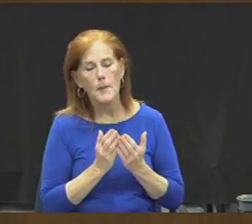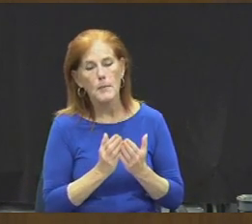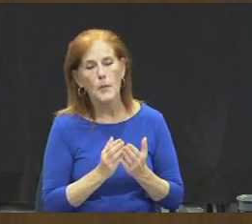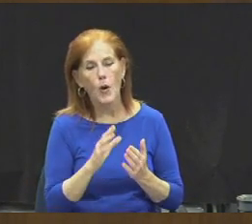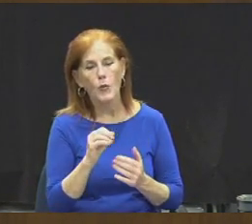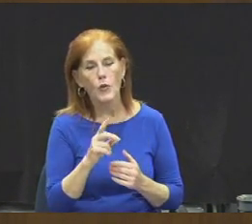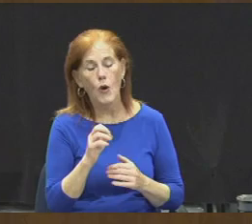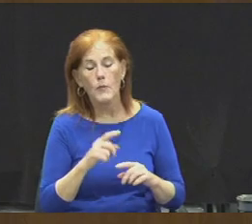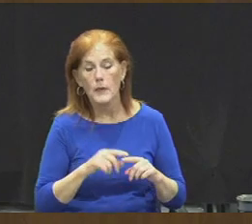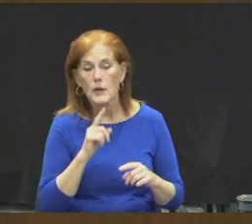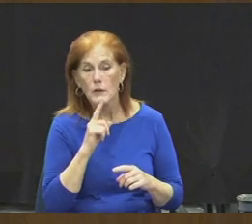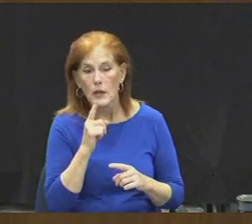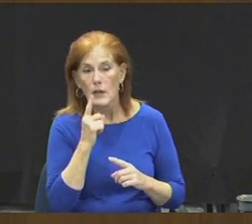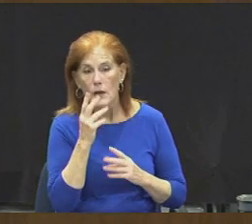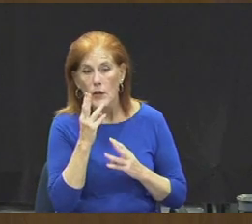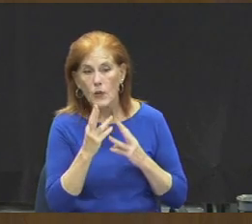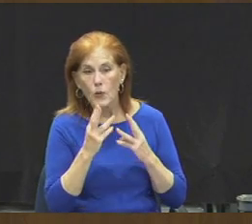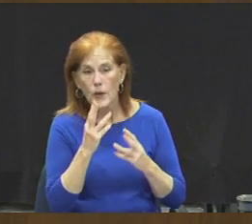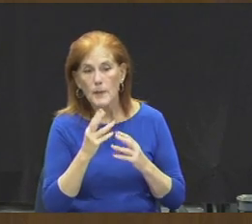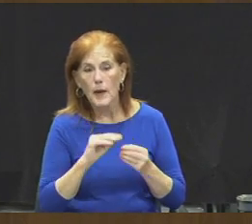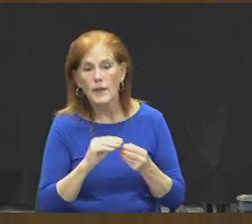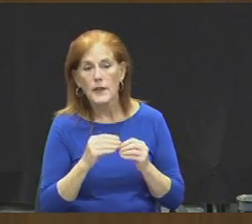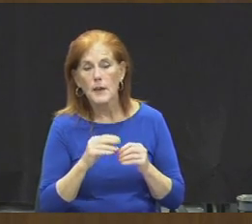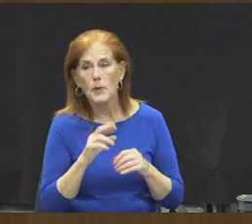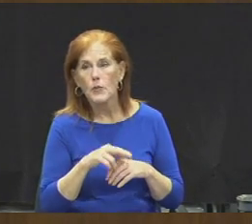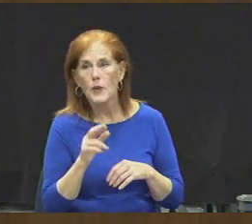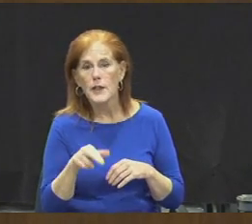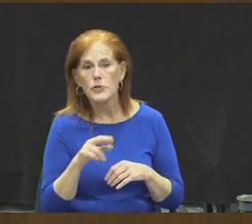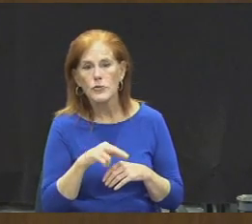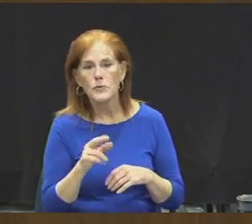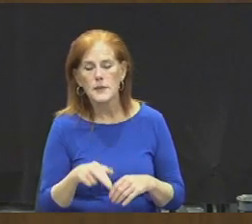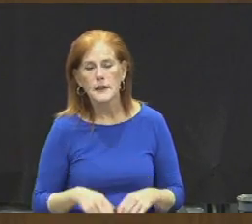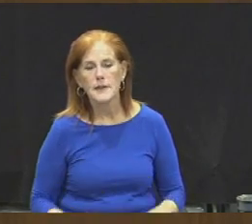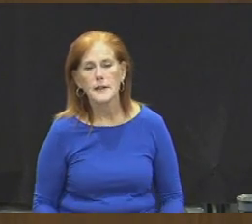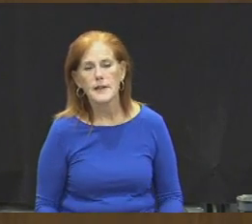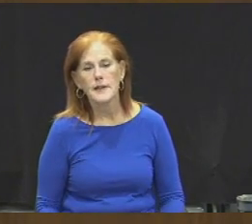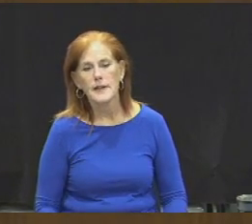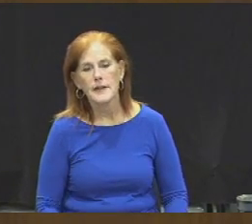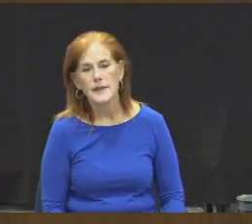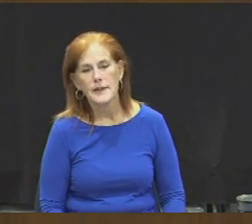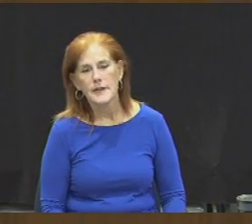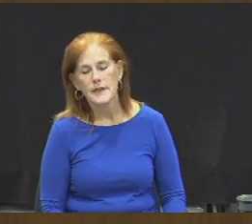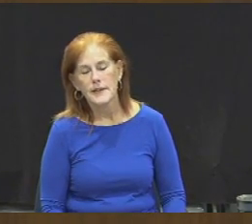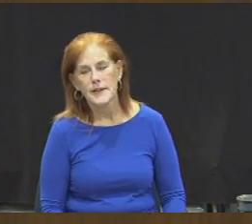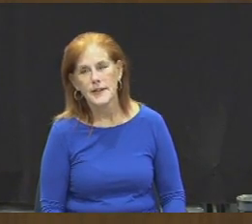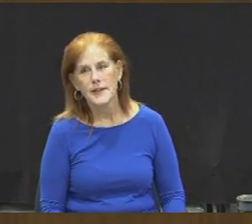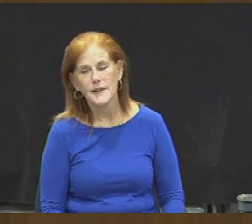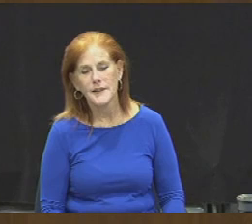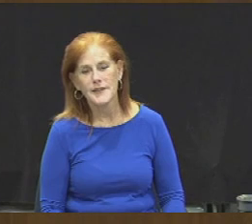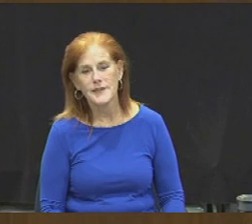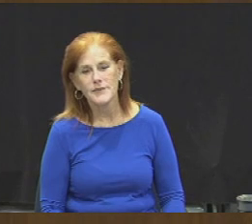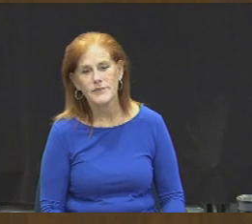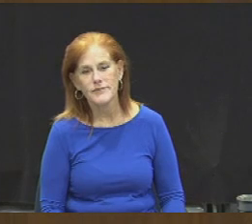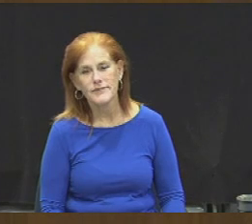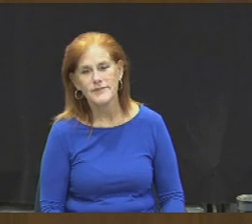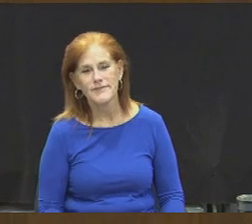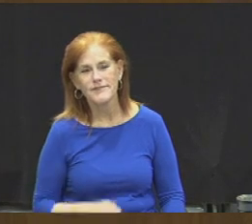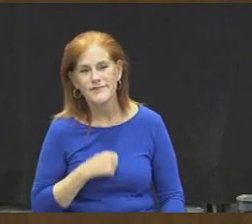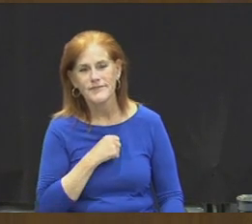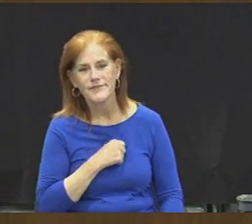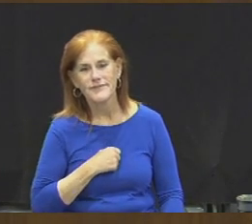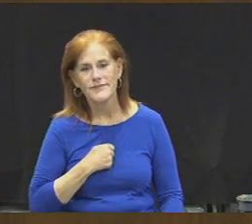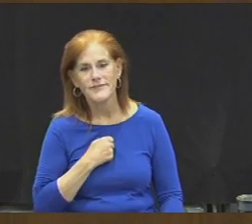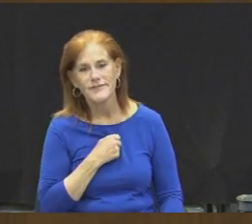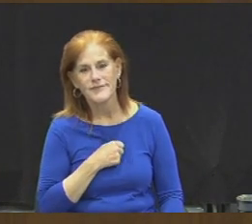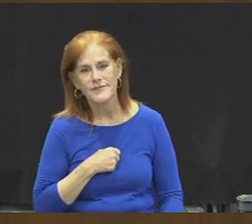still really concerned about the number of restrooms. Sorry, I can't really hear Nancy. Oh, I'm so sorry. I forgot to put my mic on.